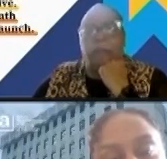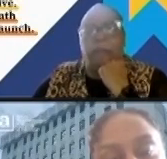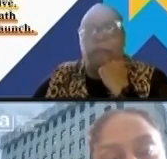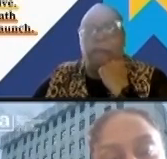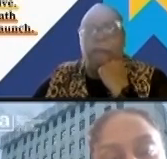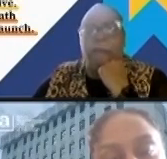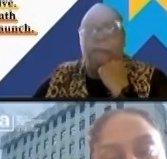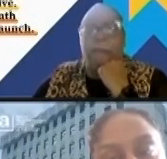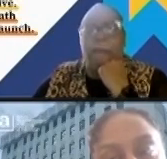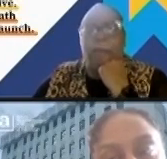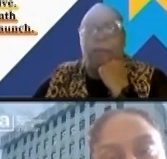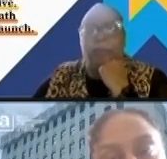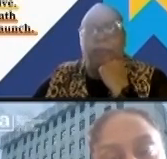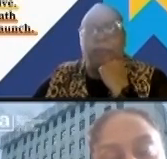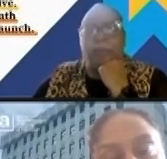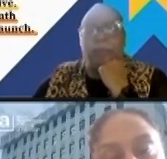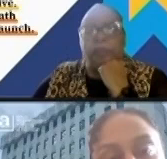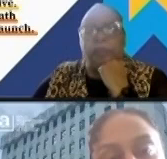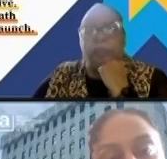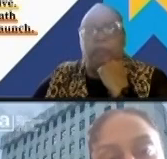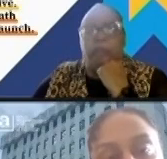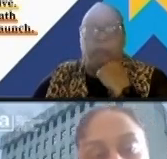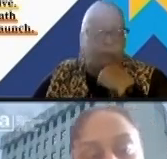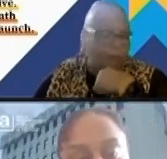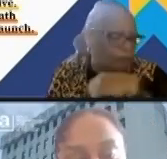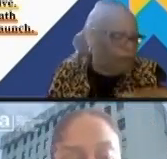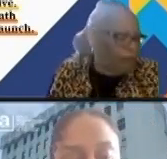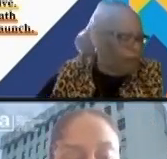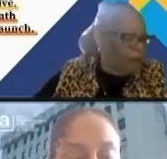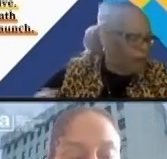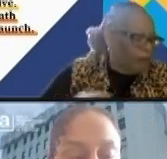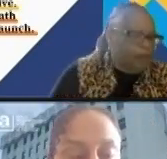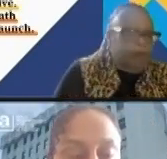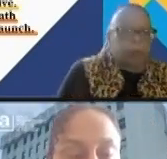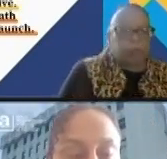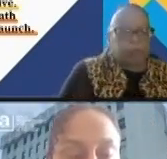from Action Housing about the next steps that they're taking on this program.